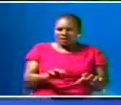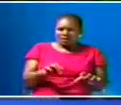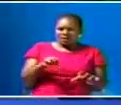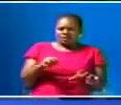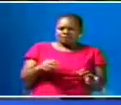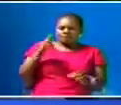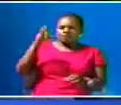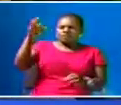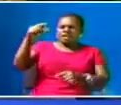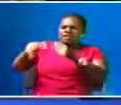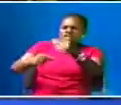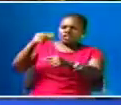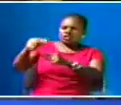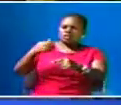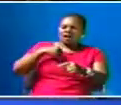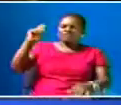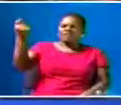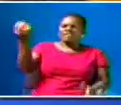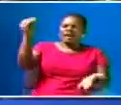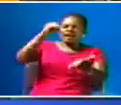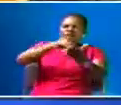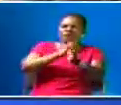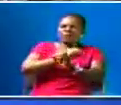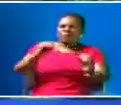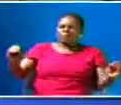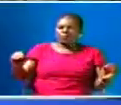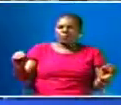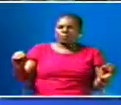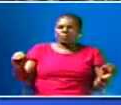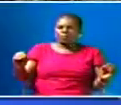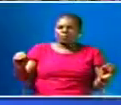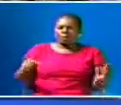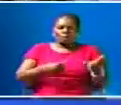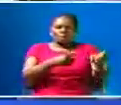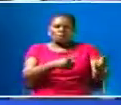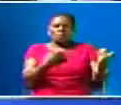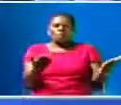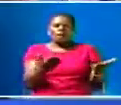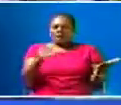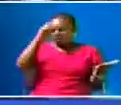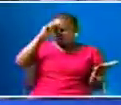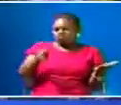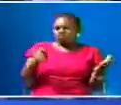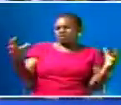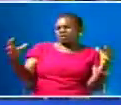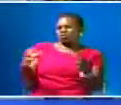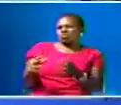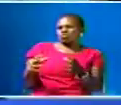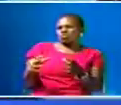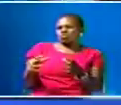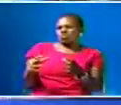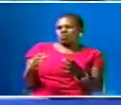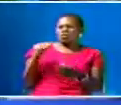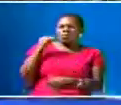kizazi kijao. Hatutakuwa na Kenya tena. And they had their fingers pointed at the judiciary, precisely its